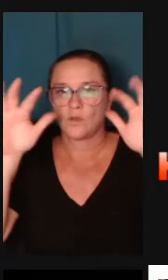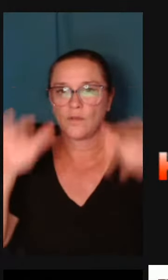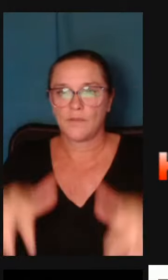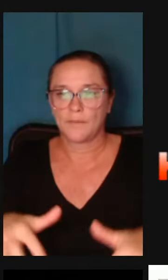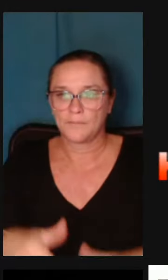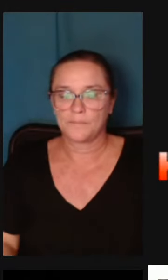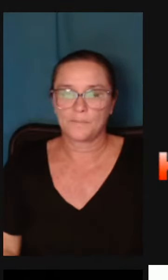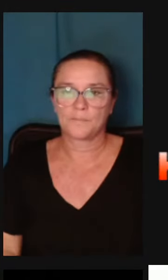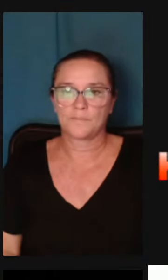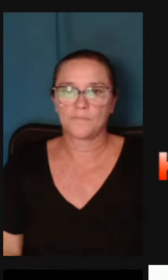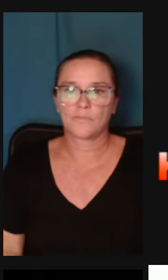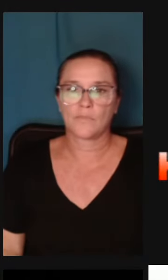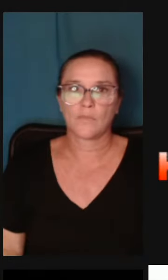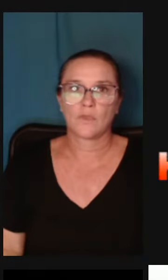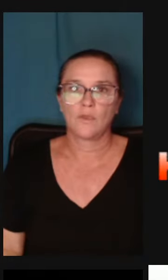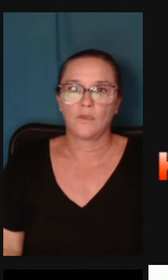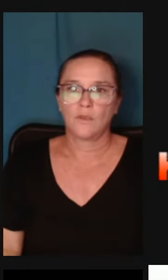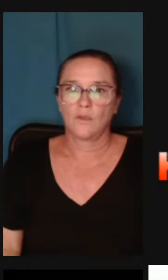All right, so